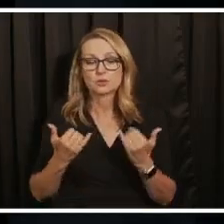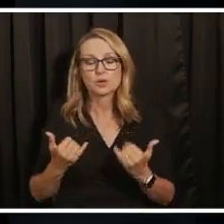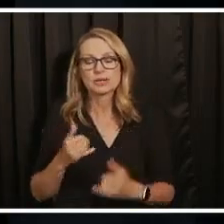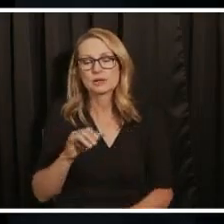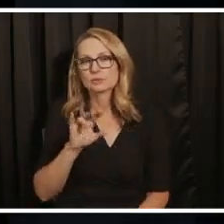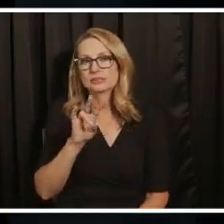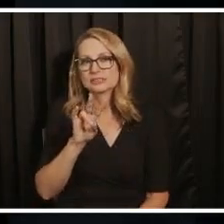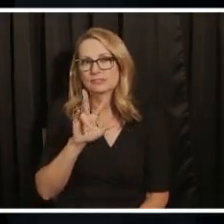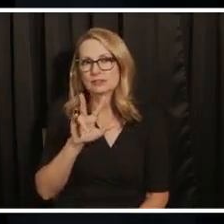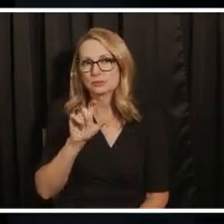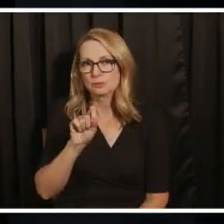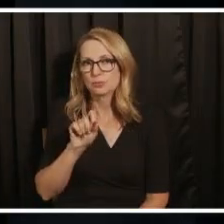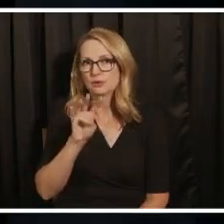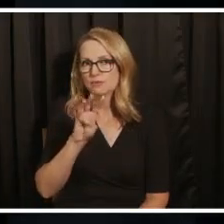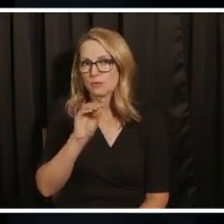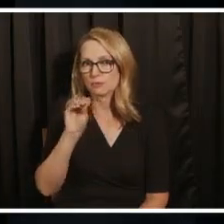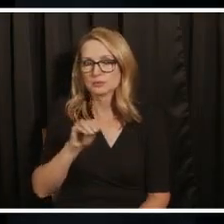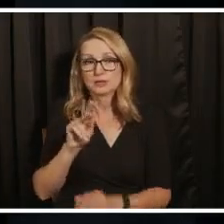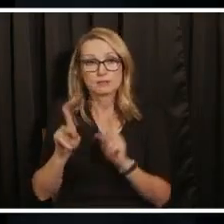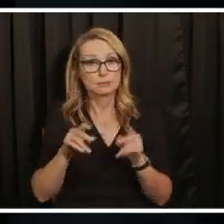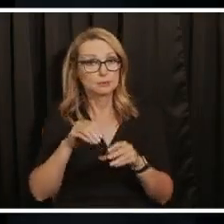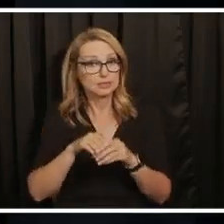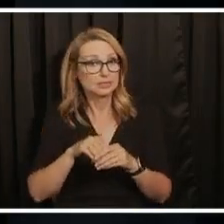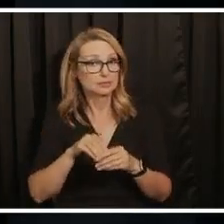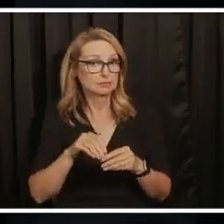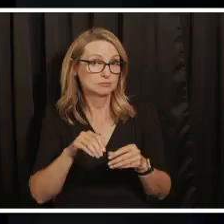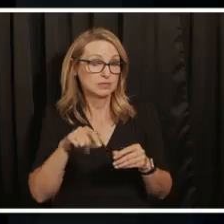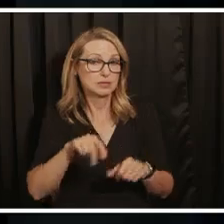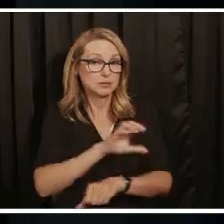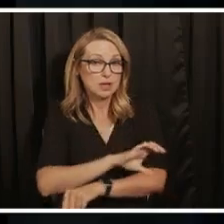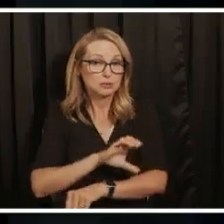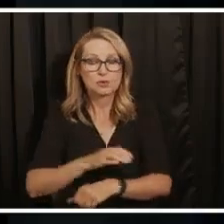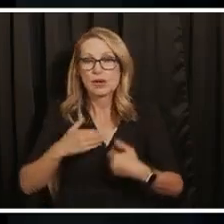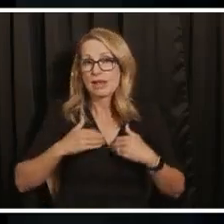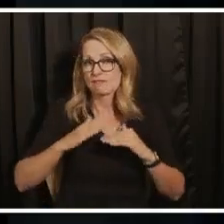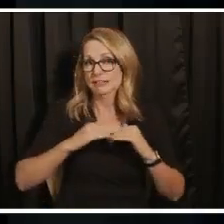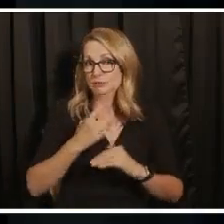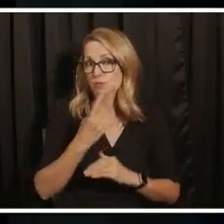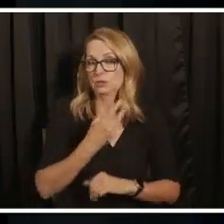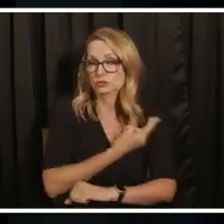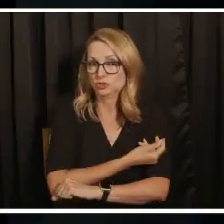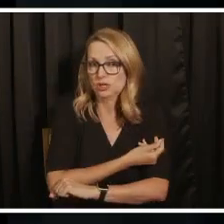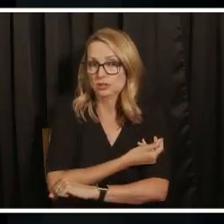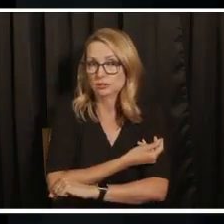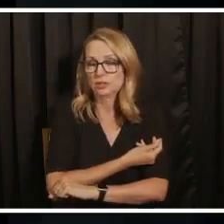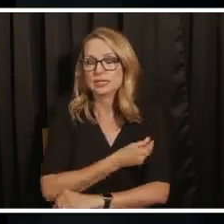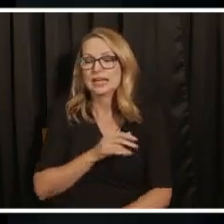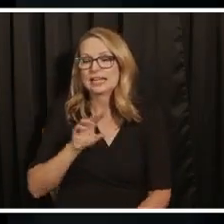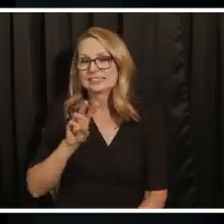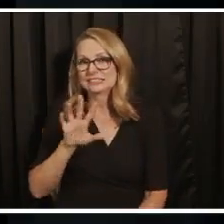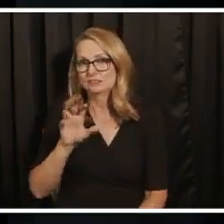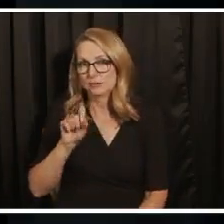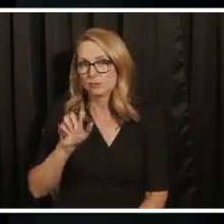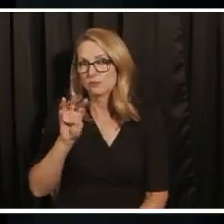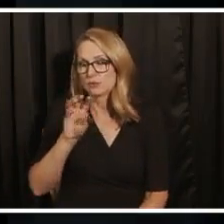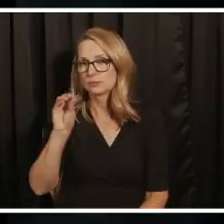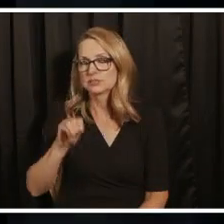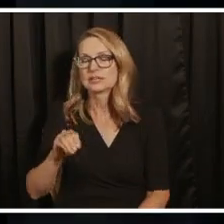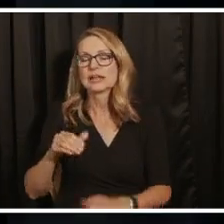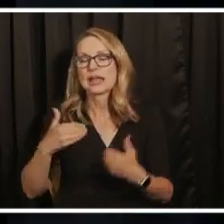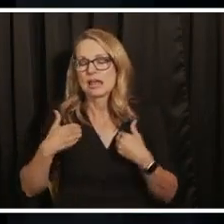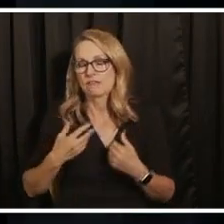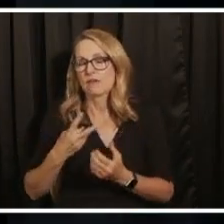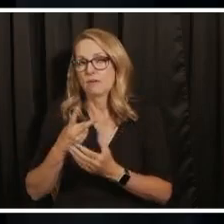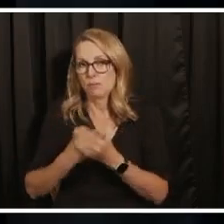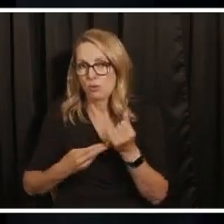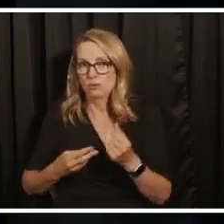73.14% of our adults are immunized with at least 1 dose of the vaccine. That's 65.4% are fully